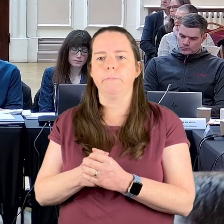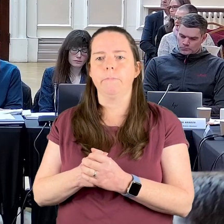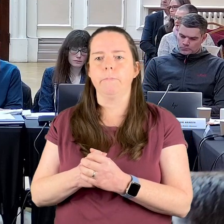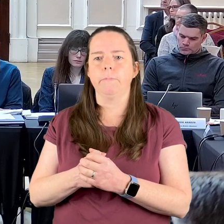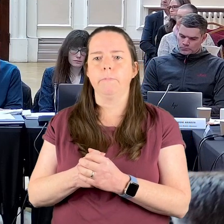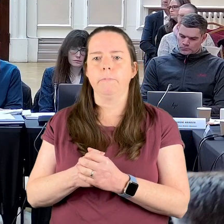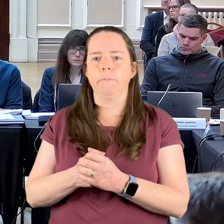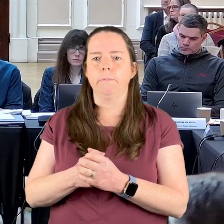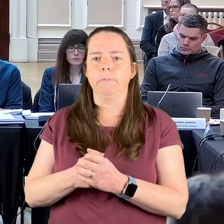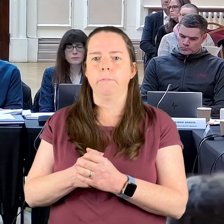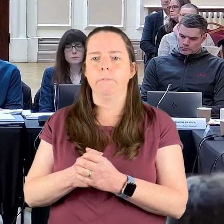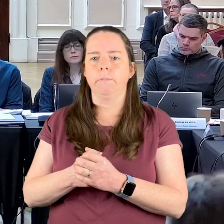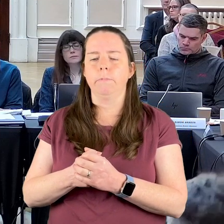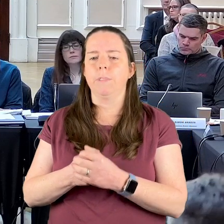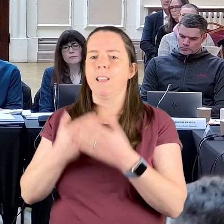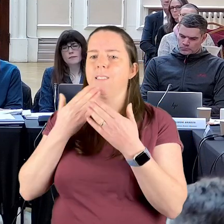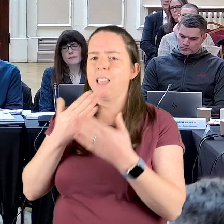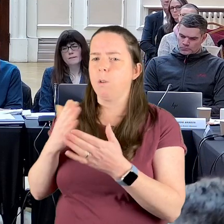question.